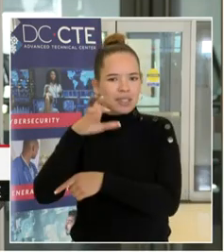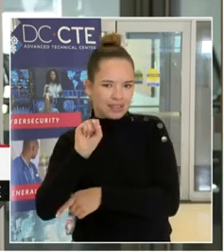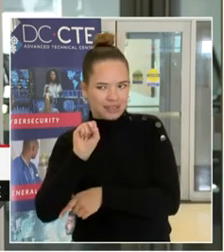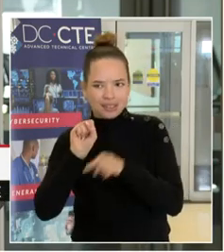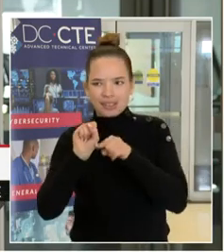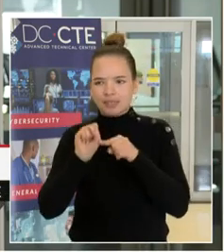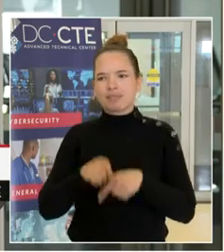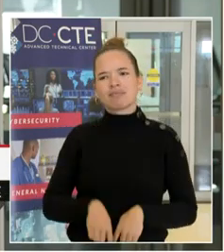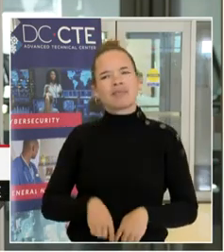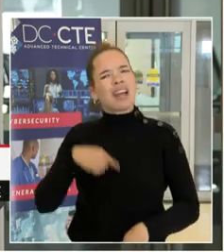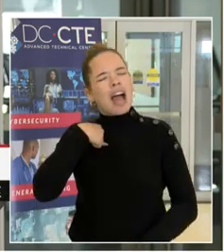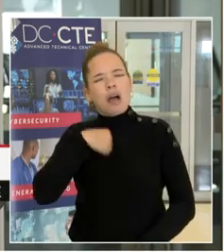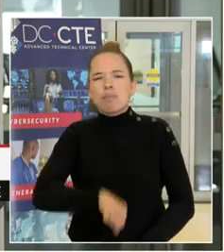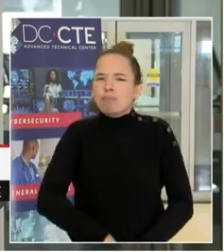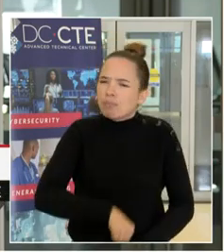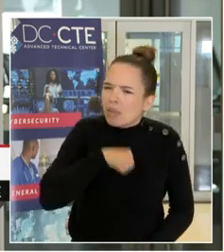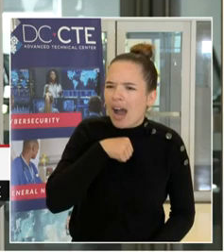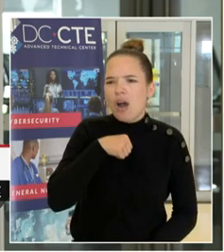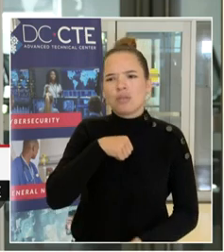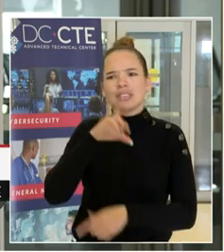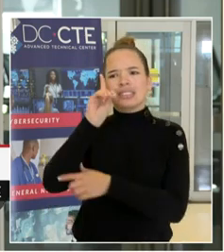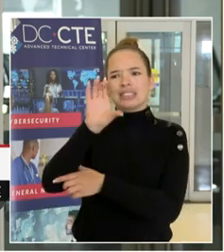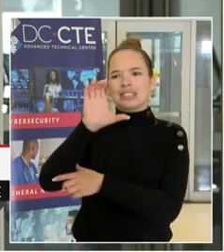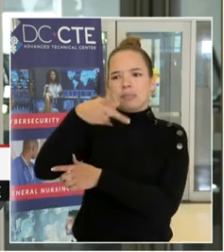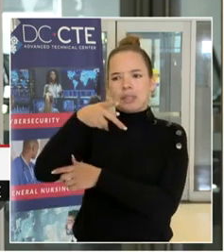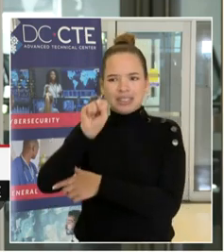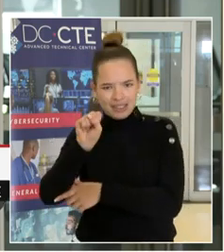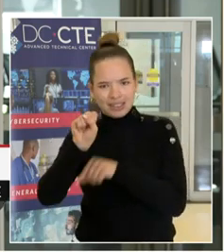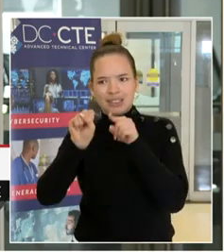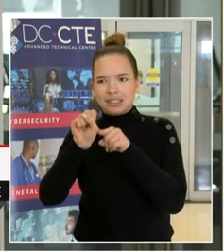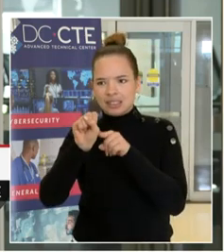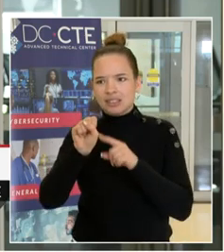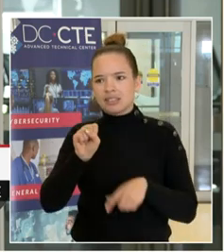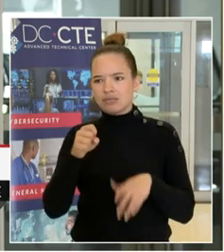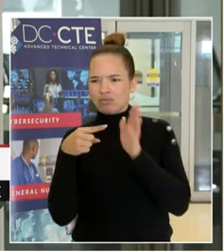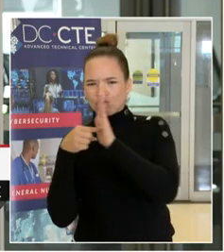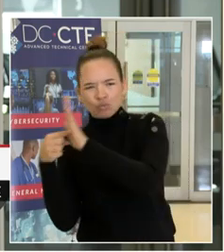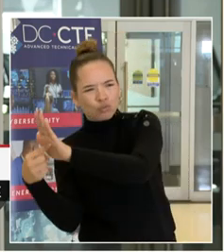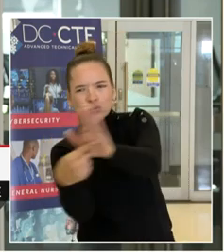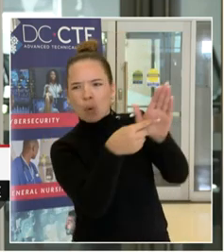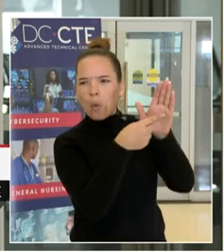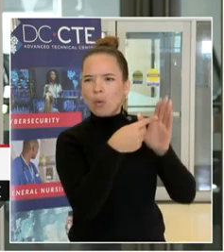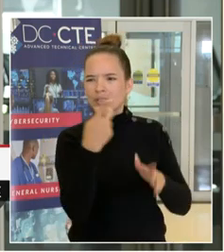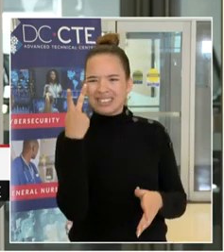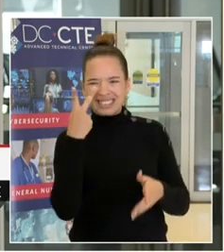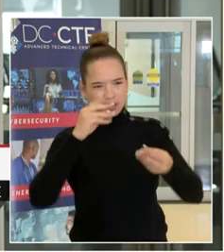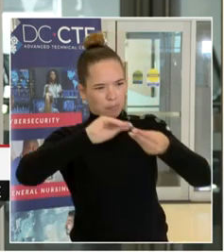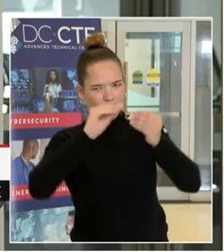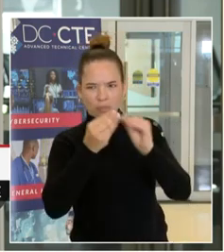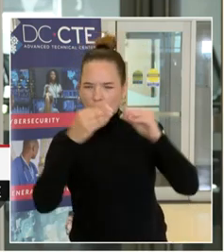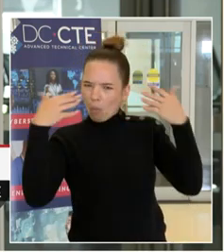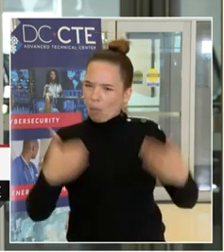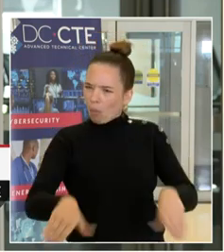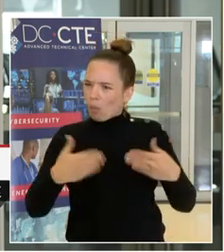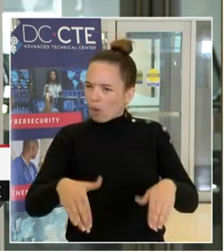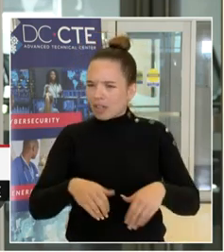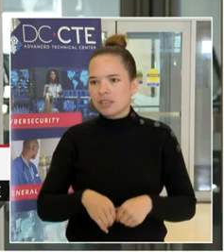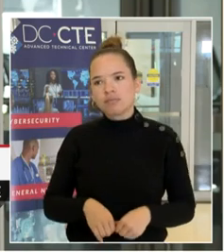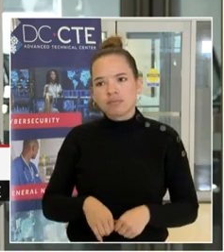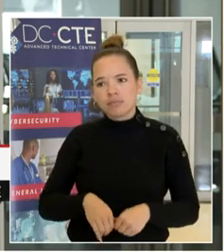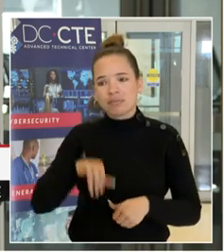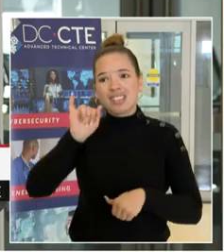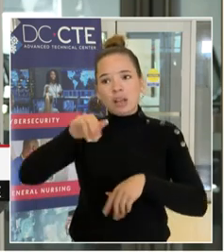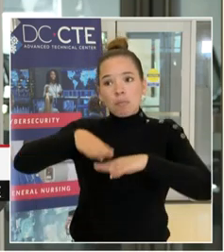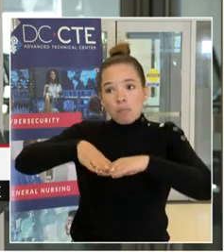proud for DCPS to post this number. Once again, above